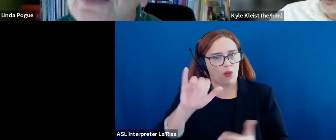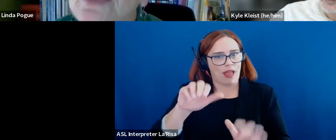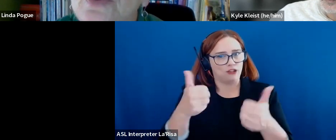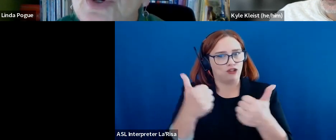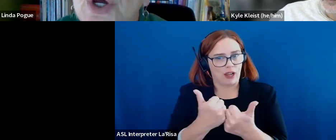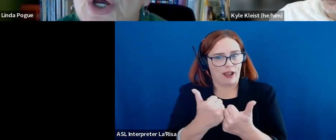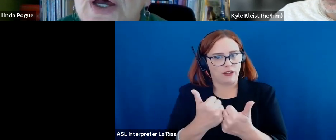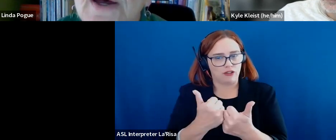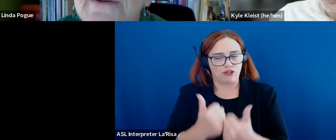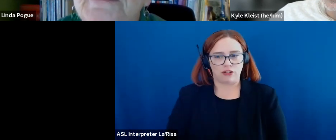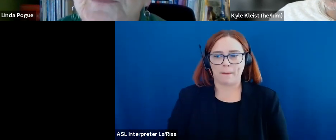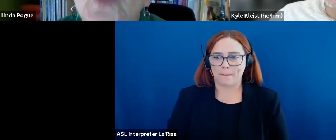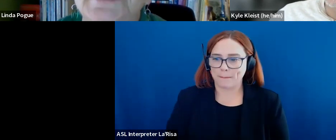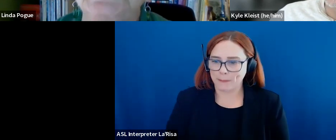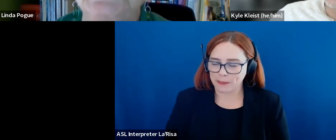then to